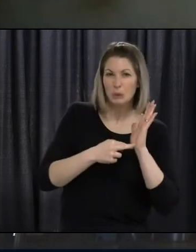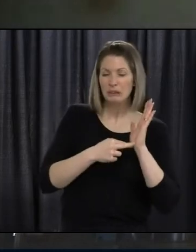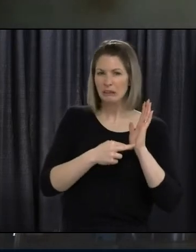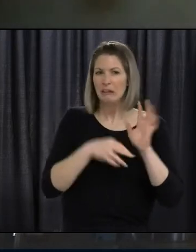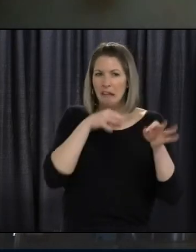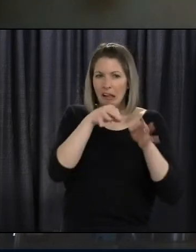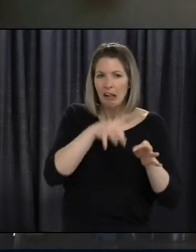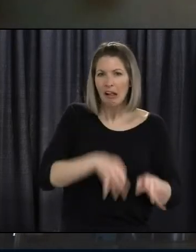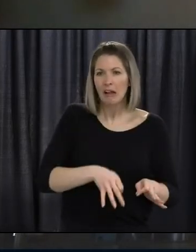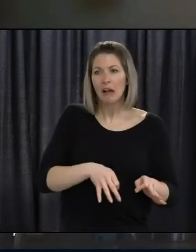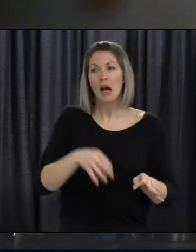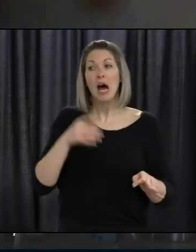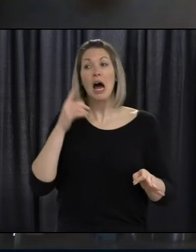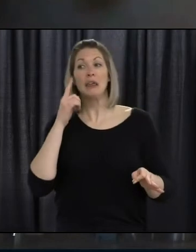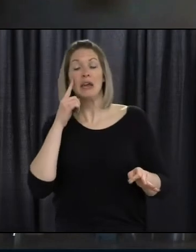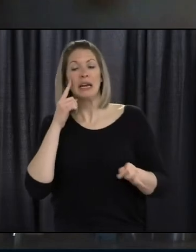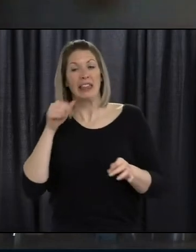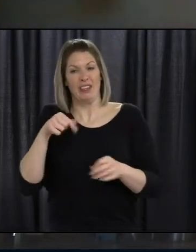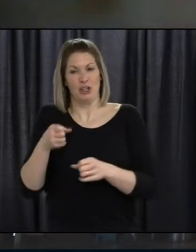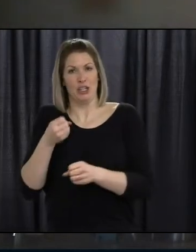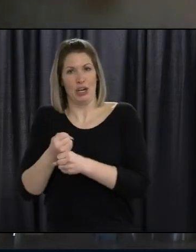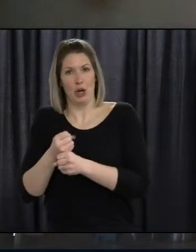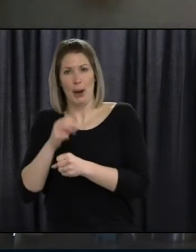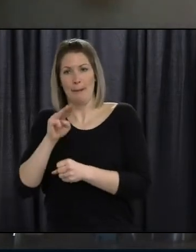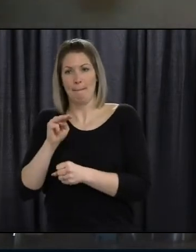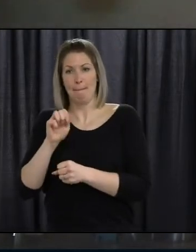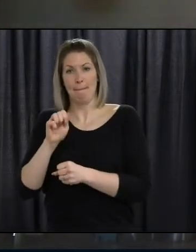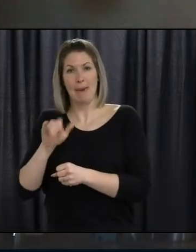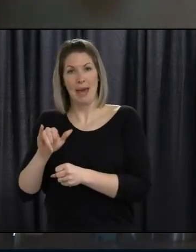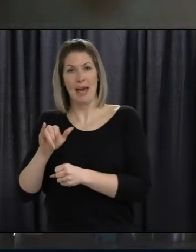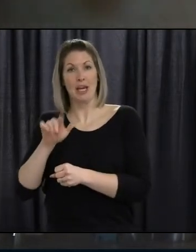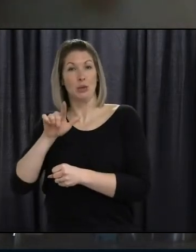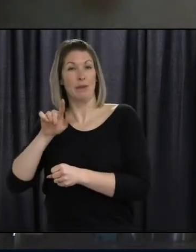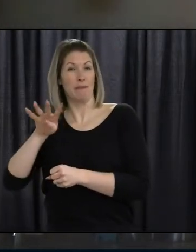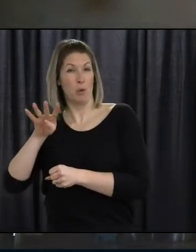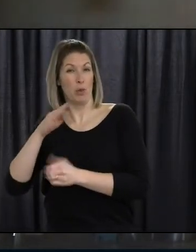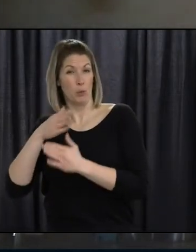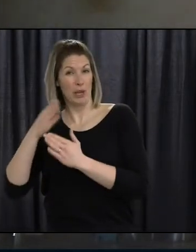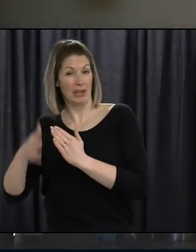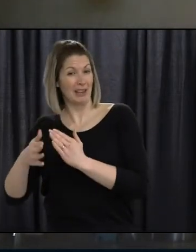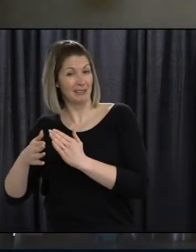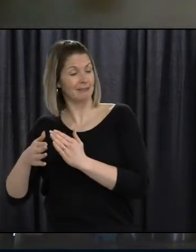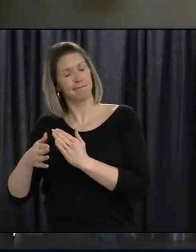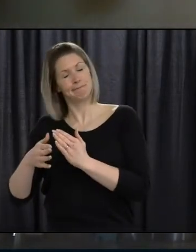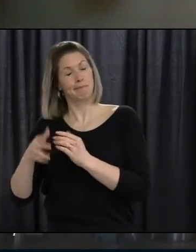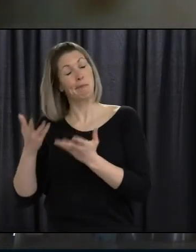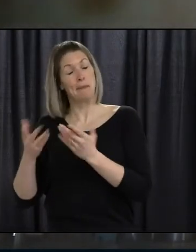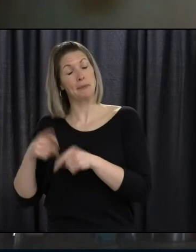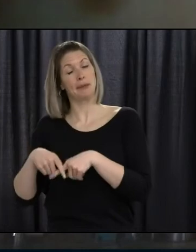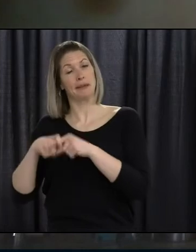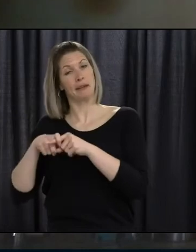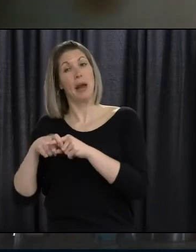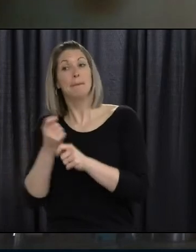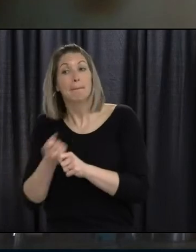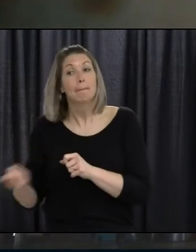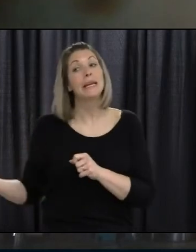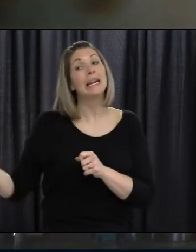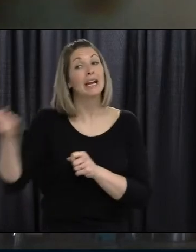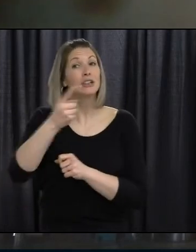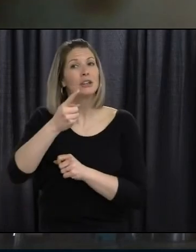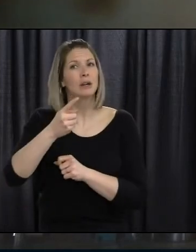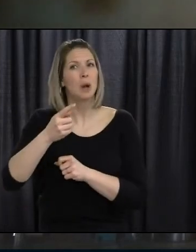actual fact will not be May 24th, but is only 4 weeks away, will not be a typical traditional